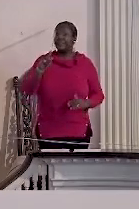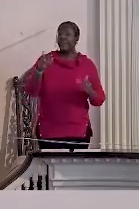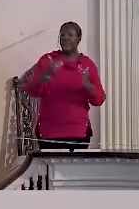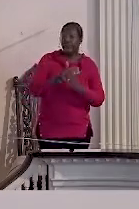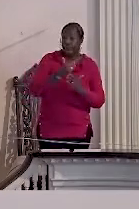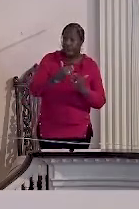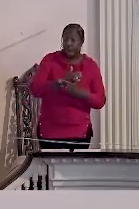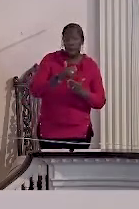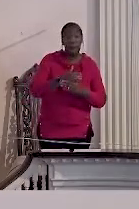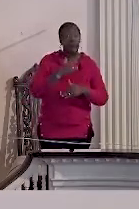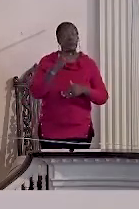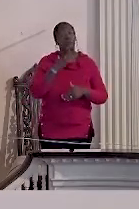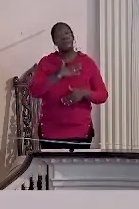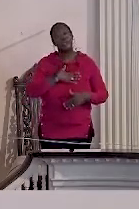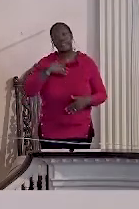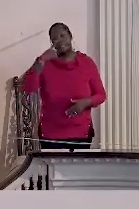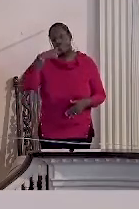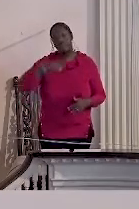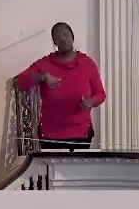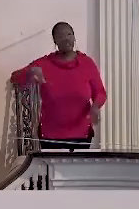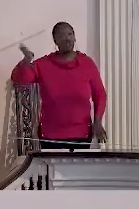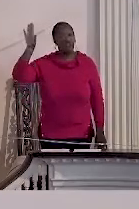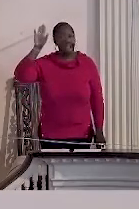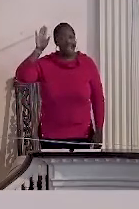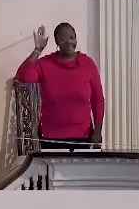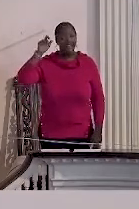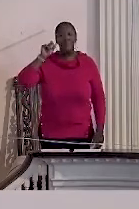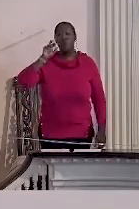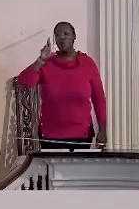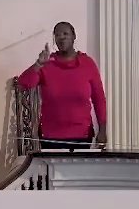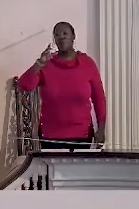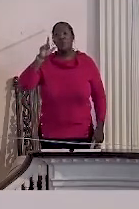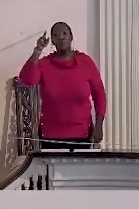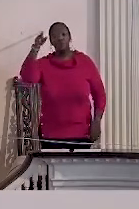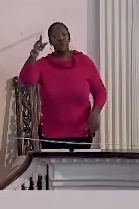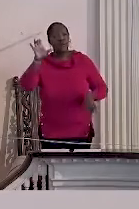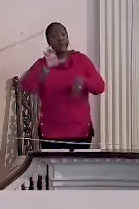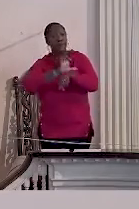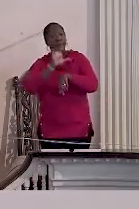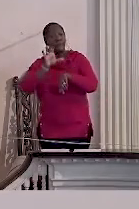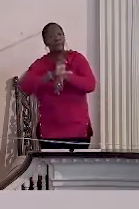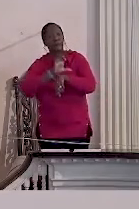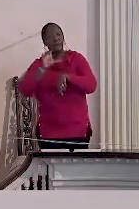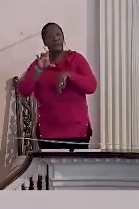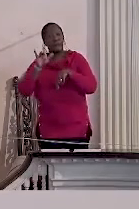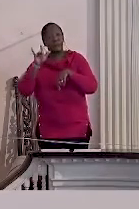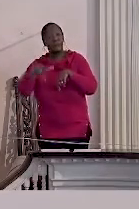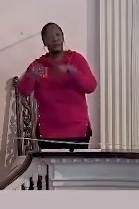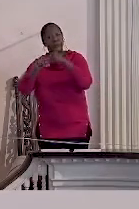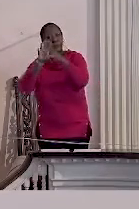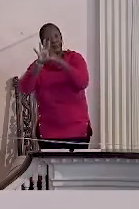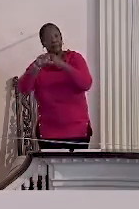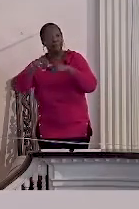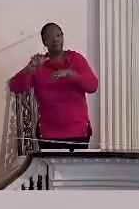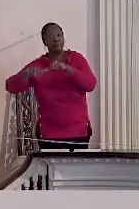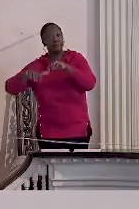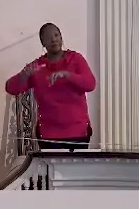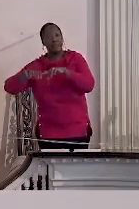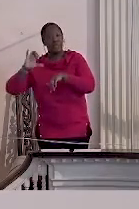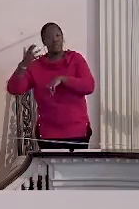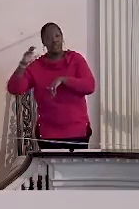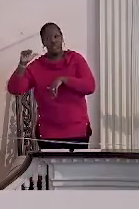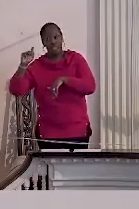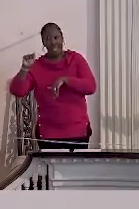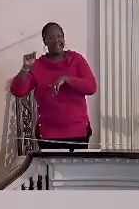here, please raise your hand in person, or if you're new on Zoom, you can raise your hand in the chat so we can give